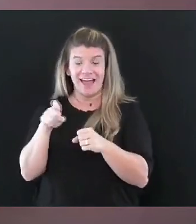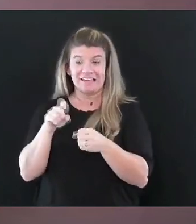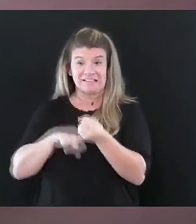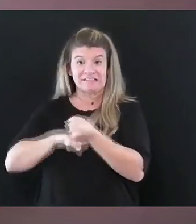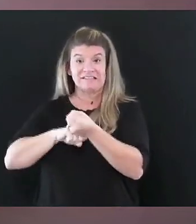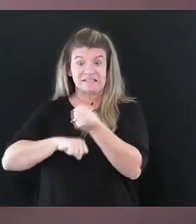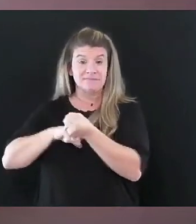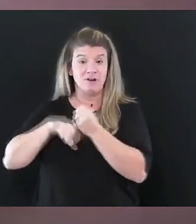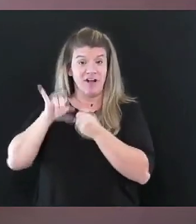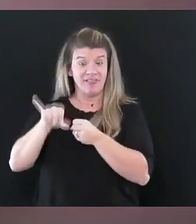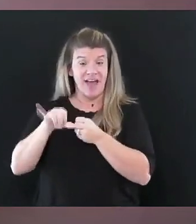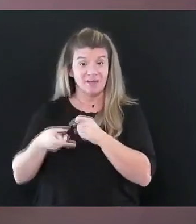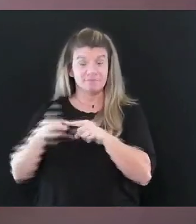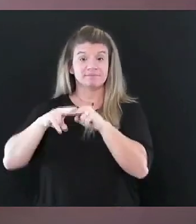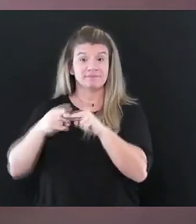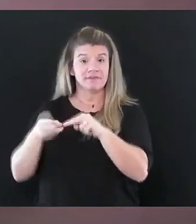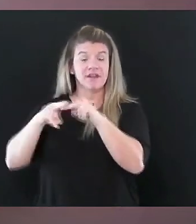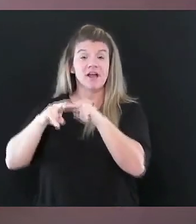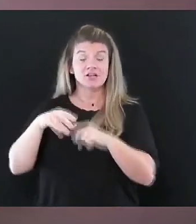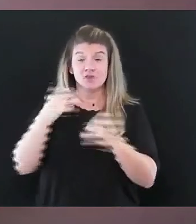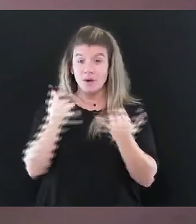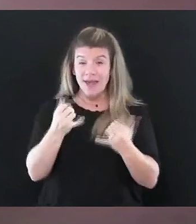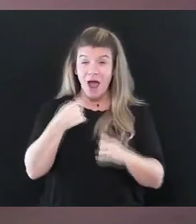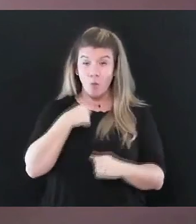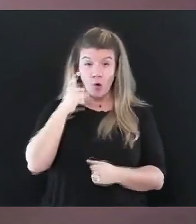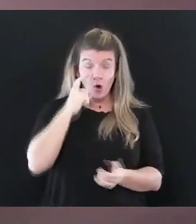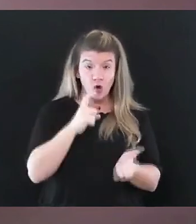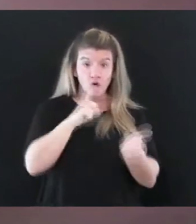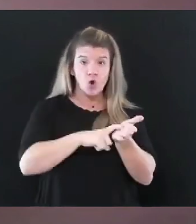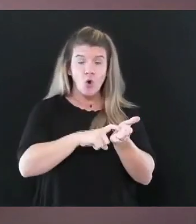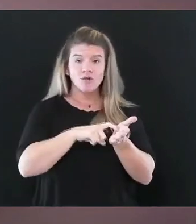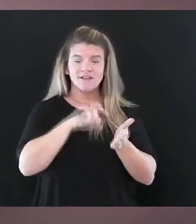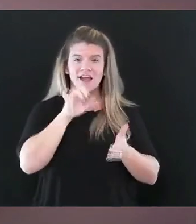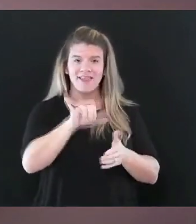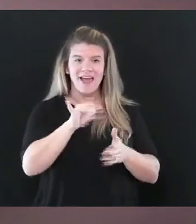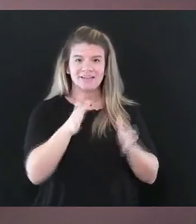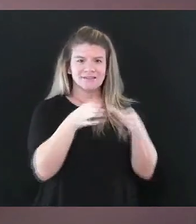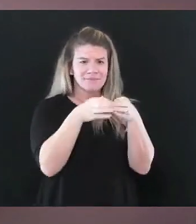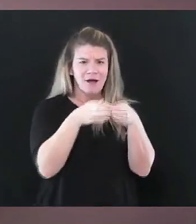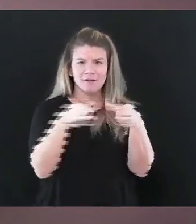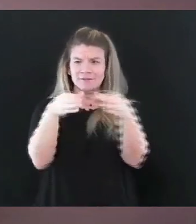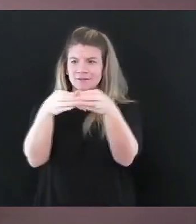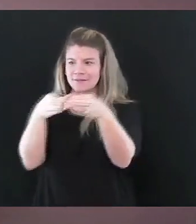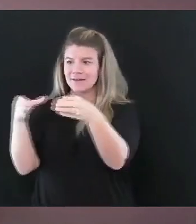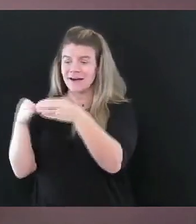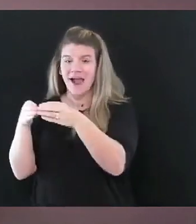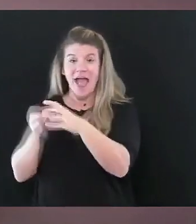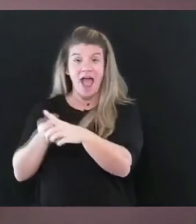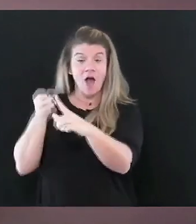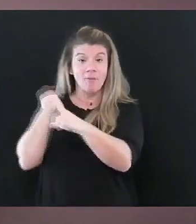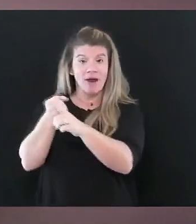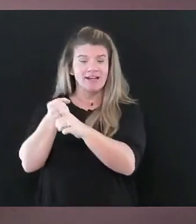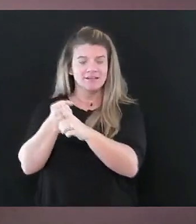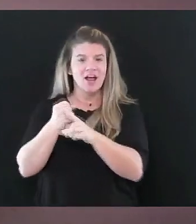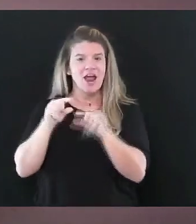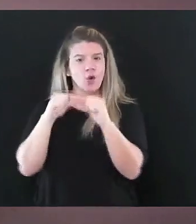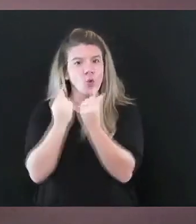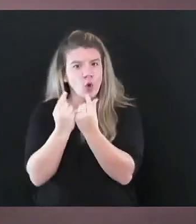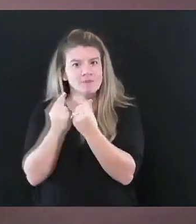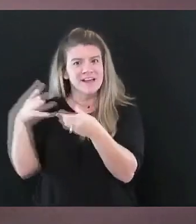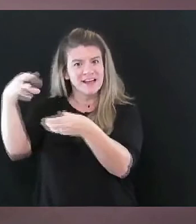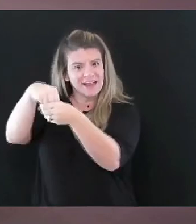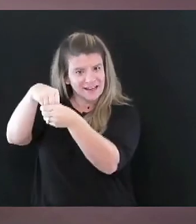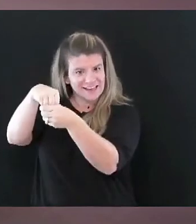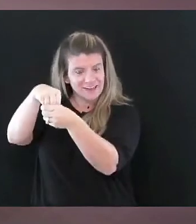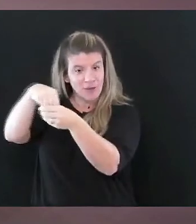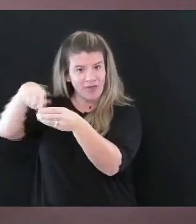seeing a lot of these smaller outbreaks in groups that are all connected together. And one of the keys is that as